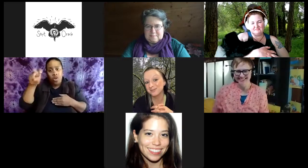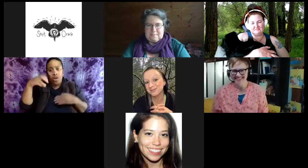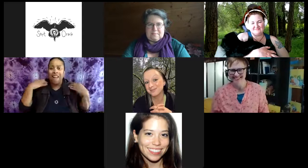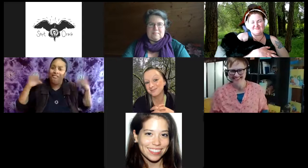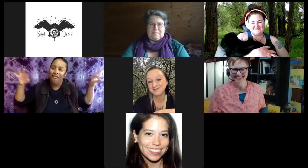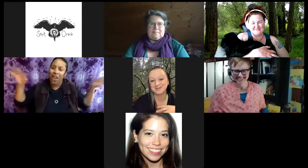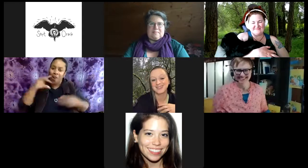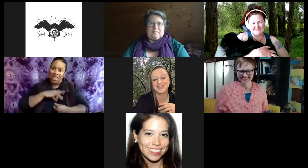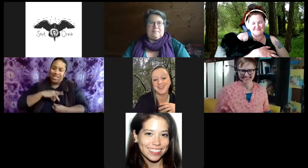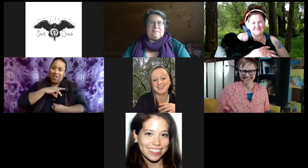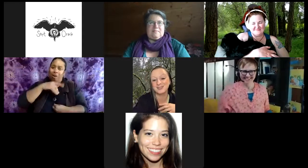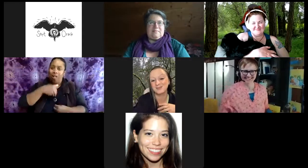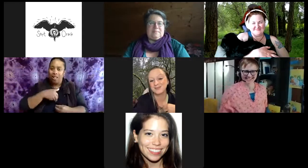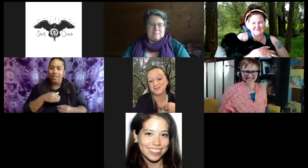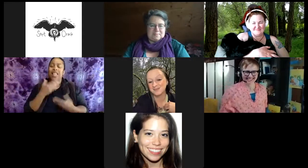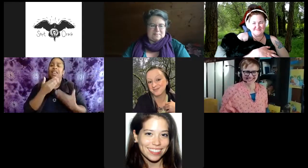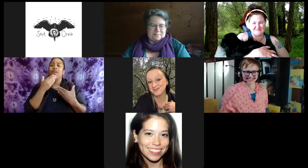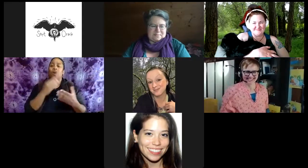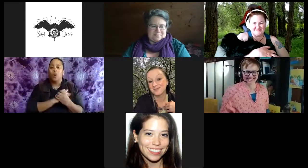soul. Thank you.